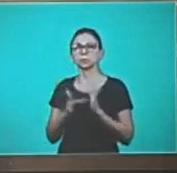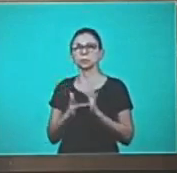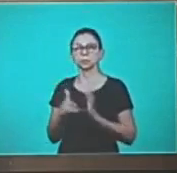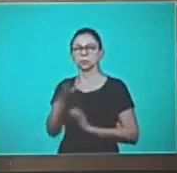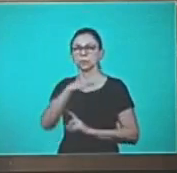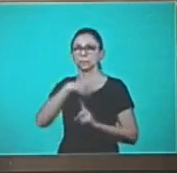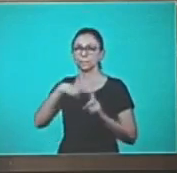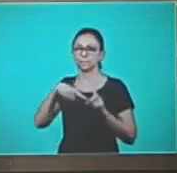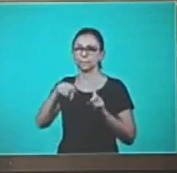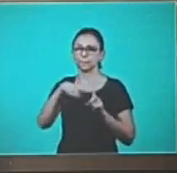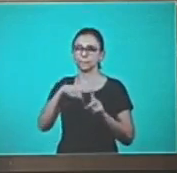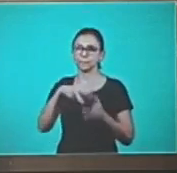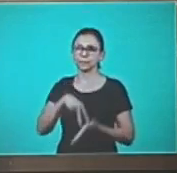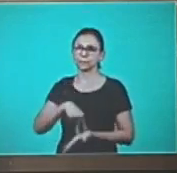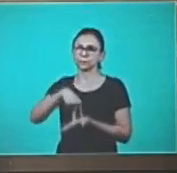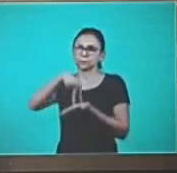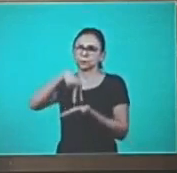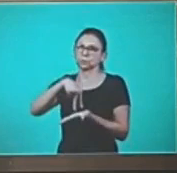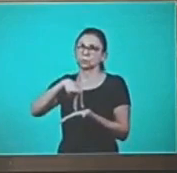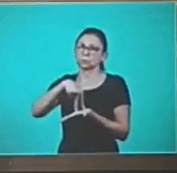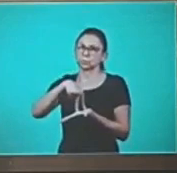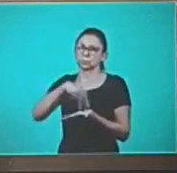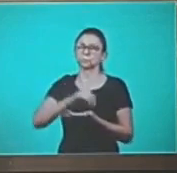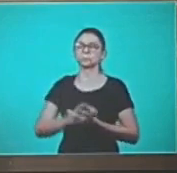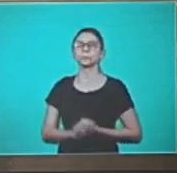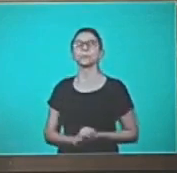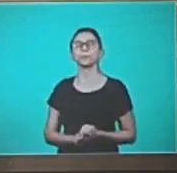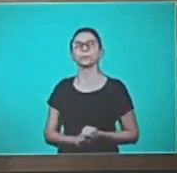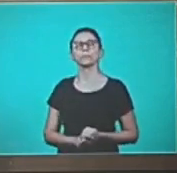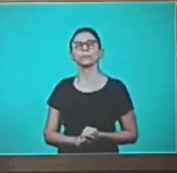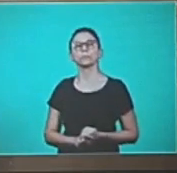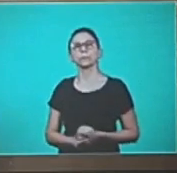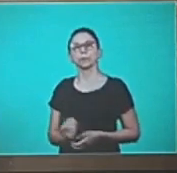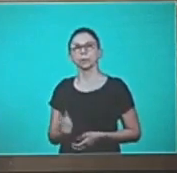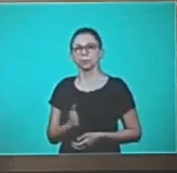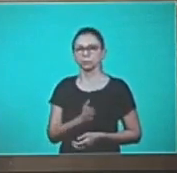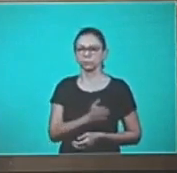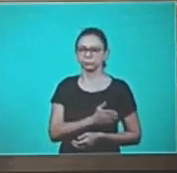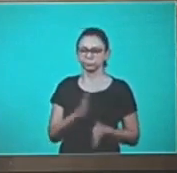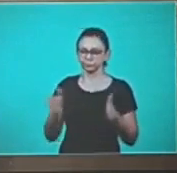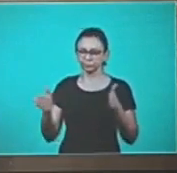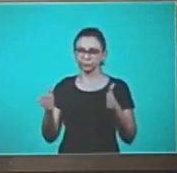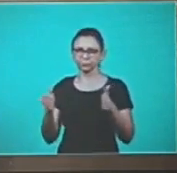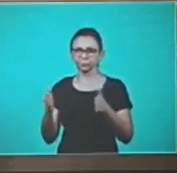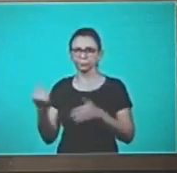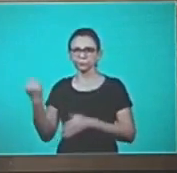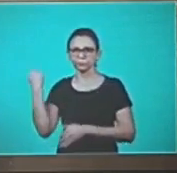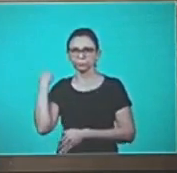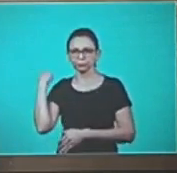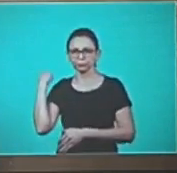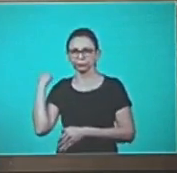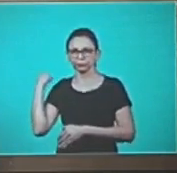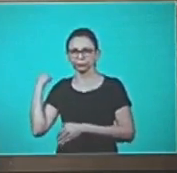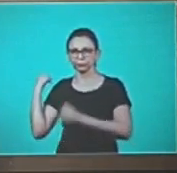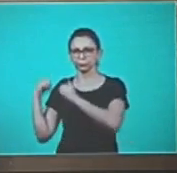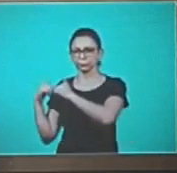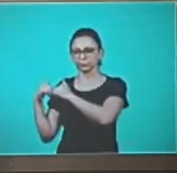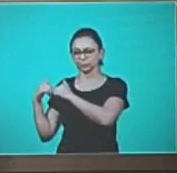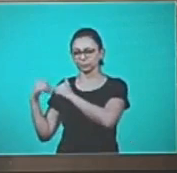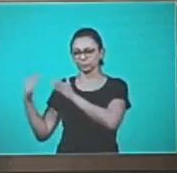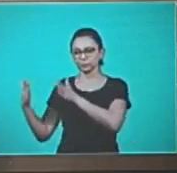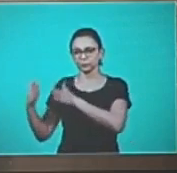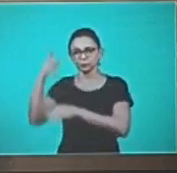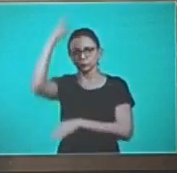project that began, this project that began in the Spirit from